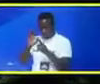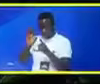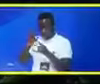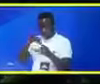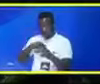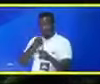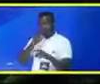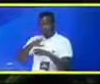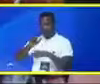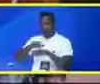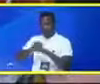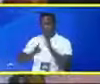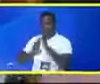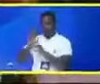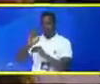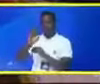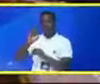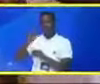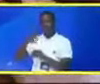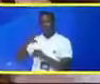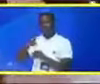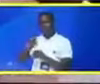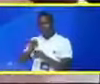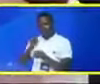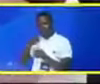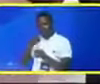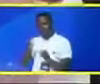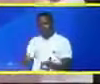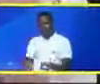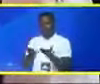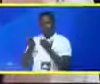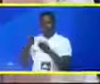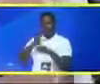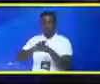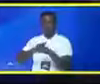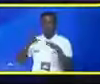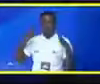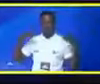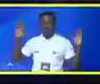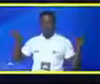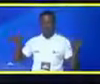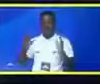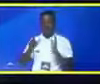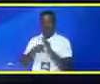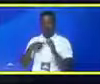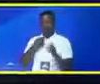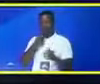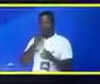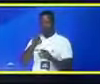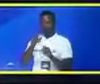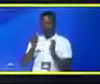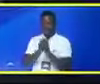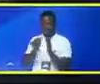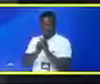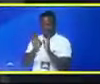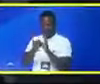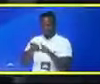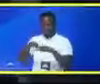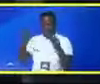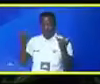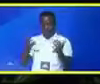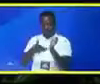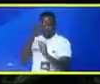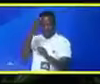call upon the God of Jeshurun, the one who rides upon the wings of the wind. And I decree and declare that door opens